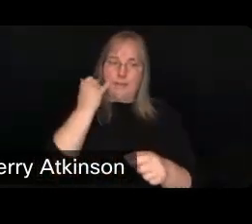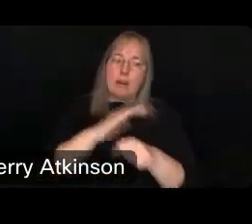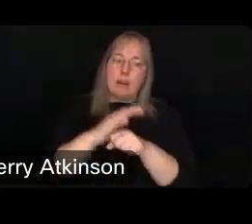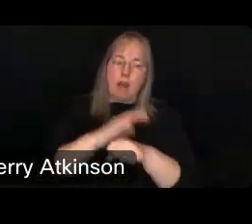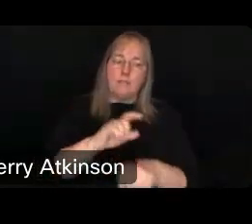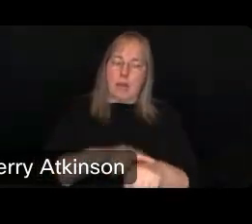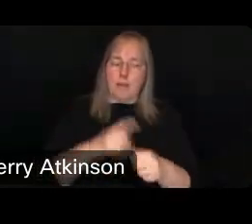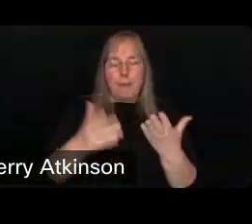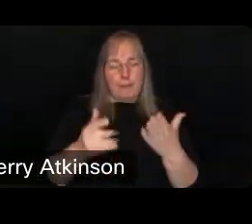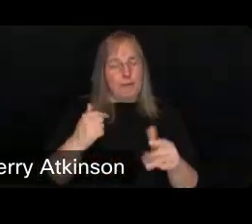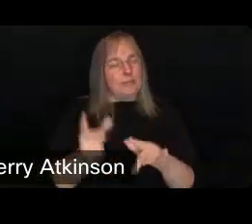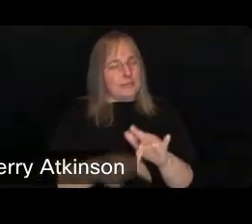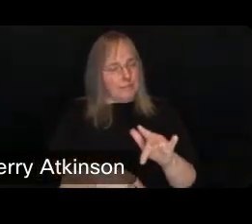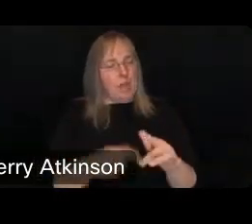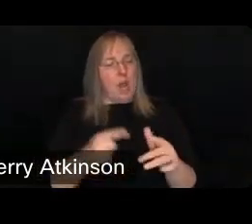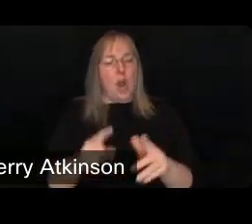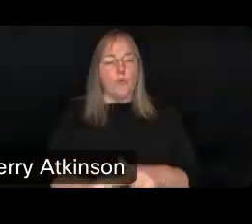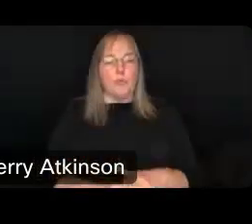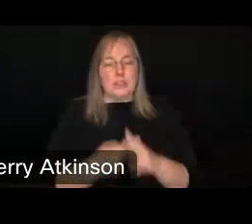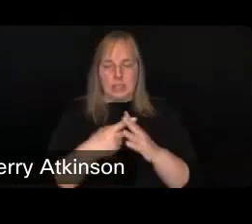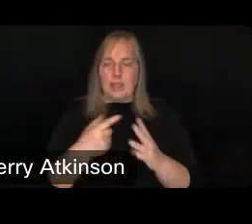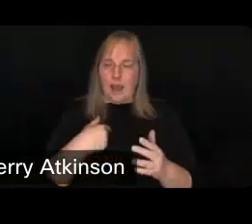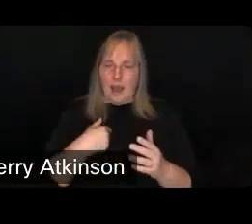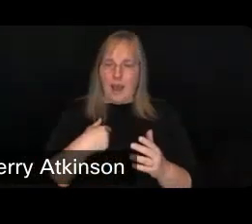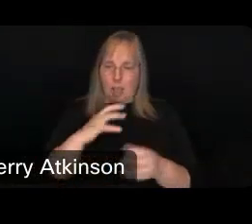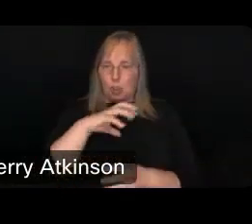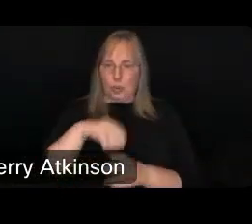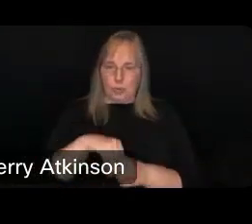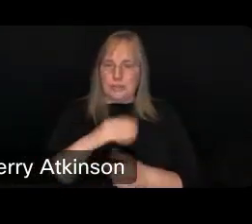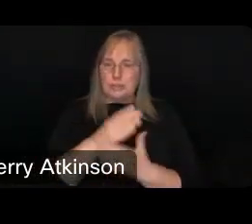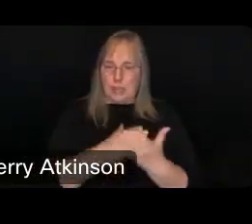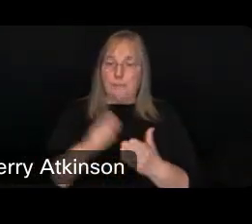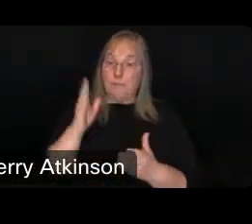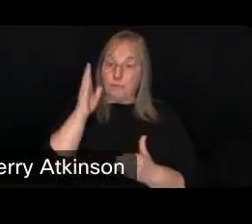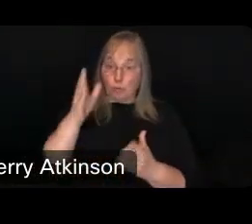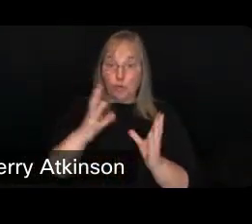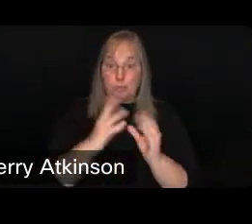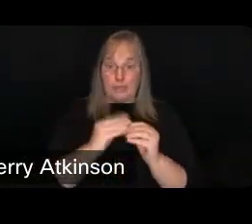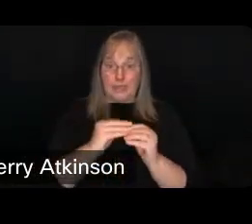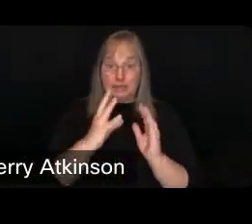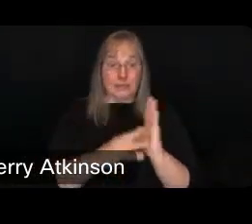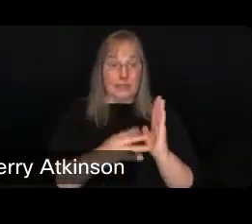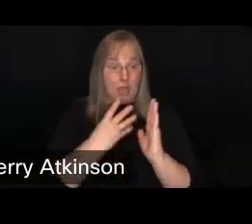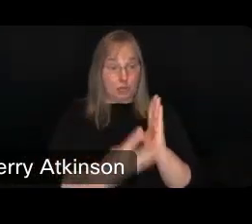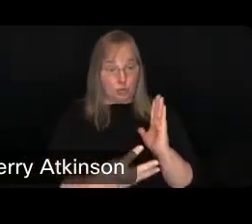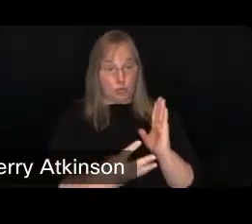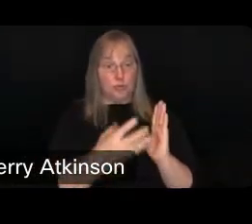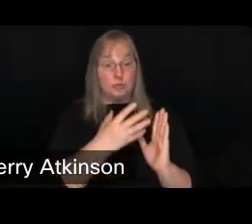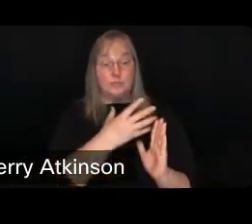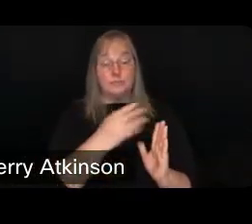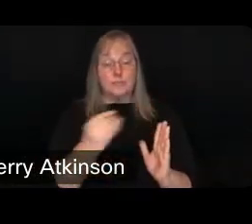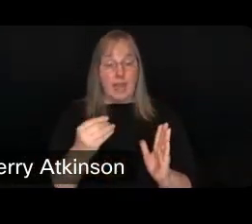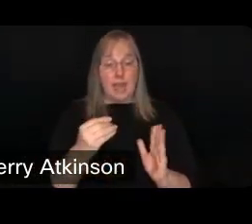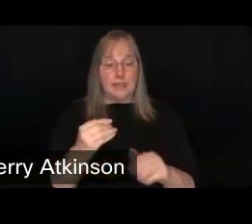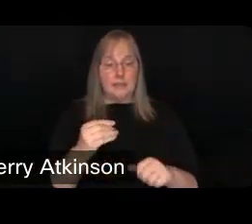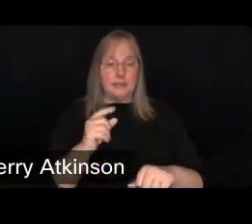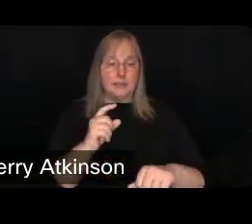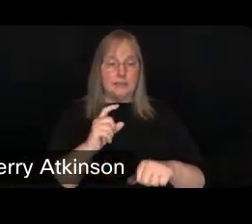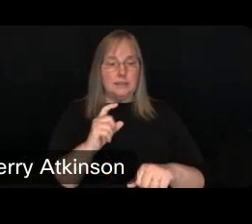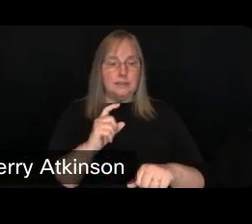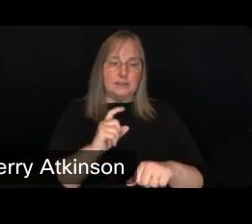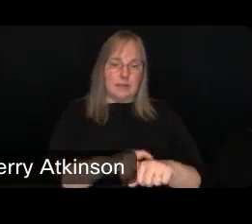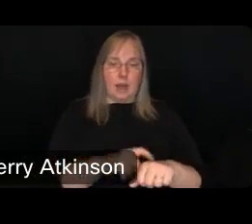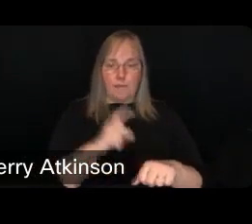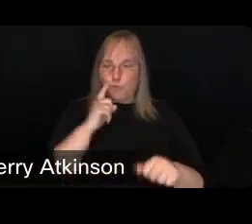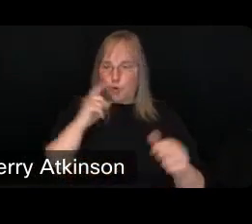it. Originally, I included some future meeting schedulings as well as time for intro